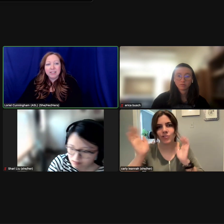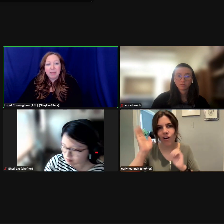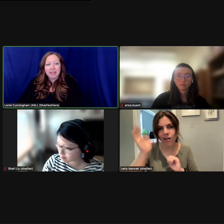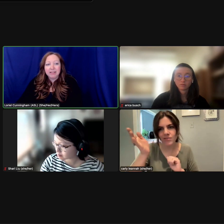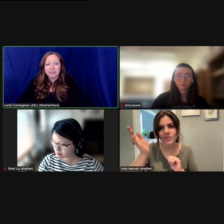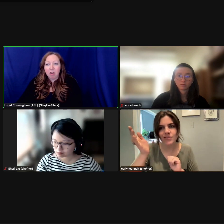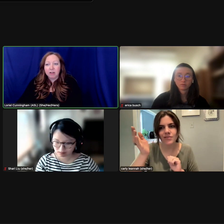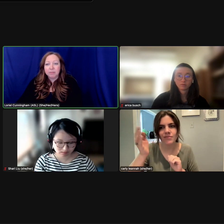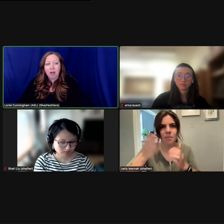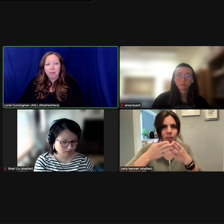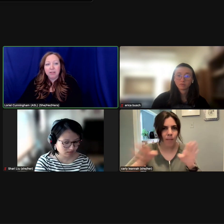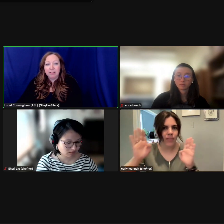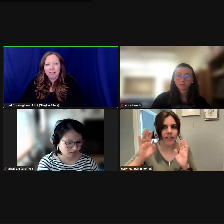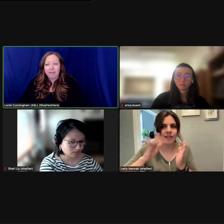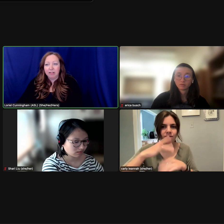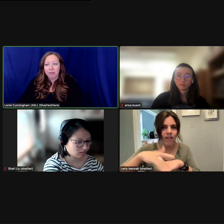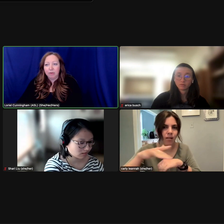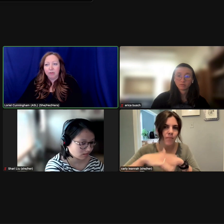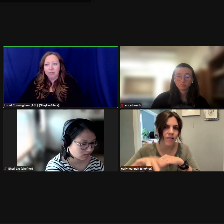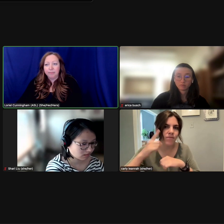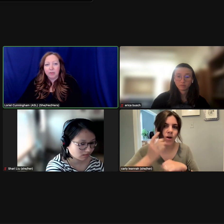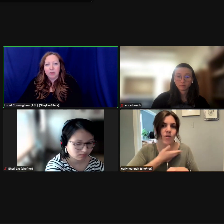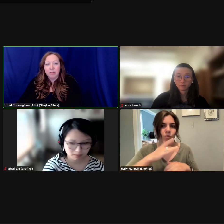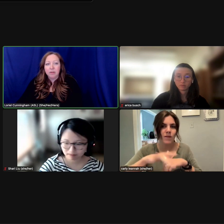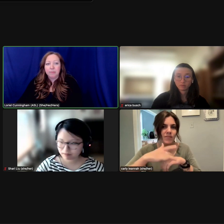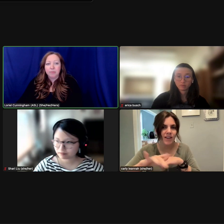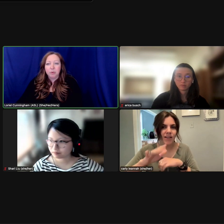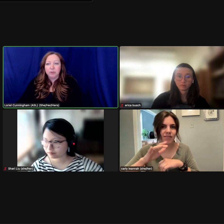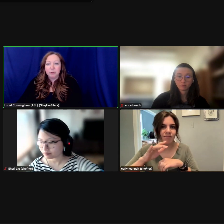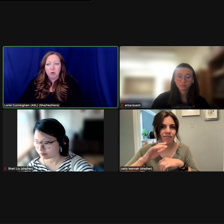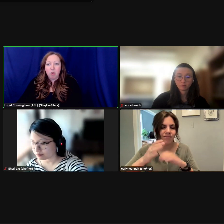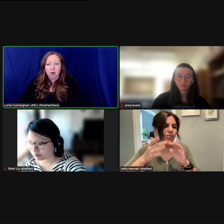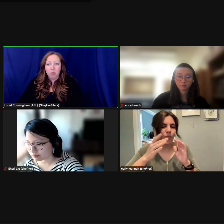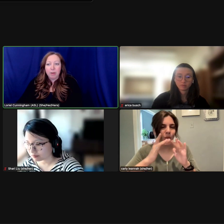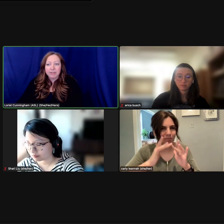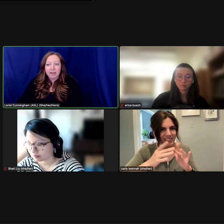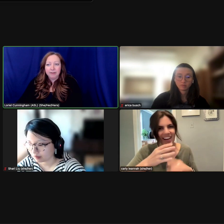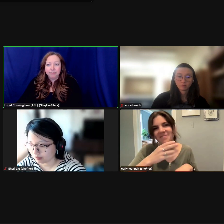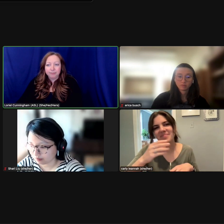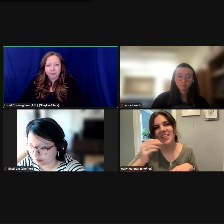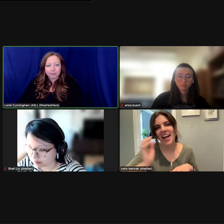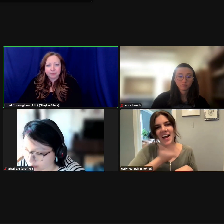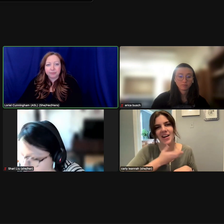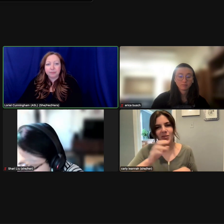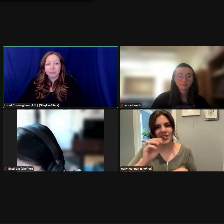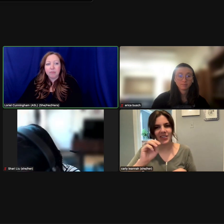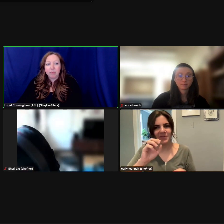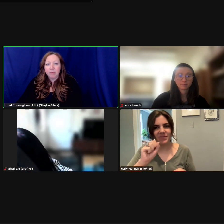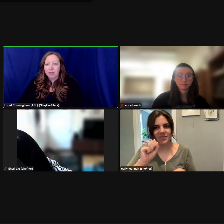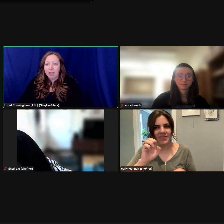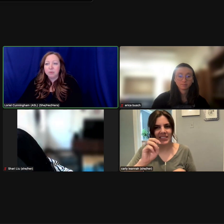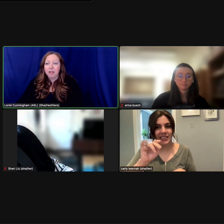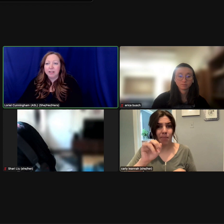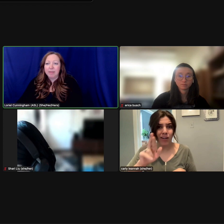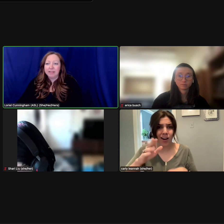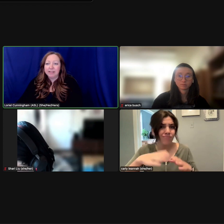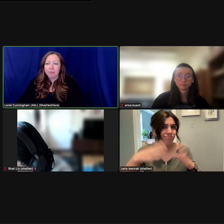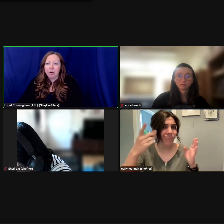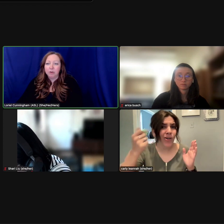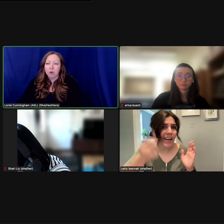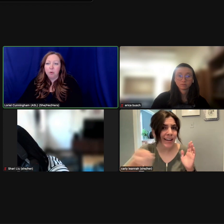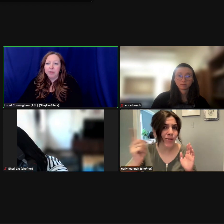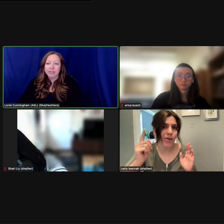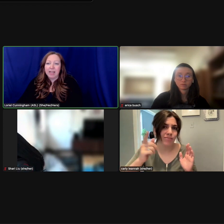we plan to make these talks publicly available. We'll do so on our website, as well as